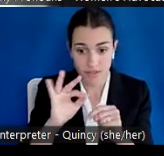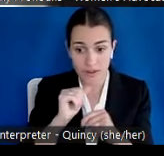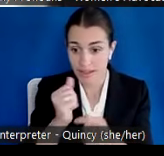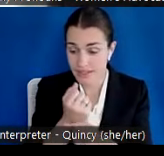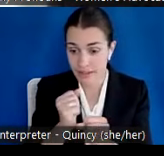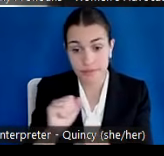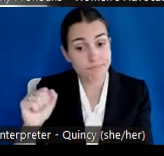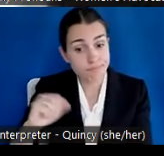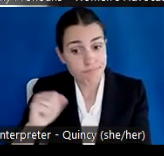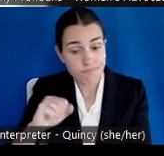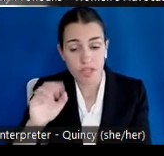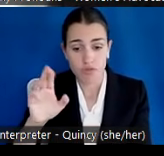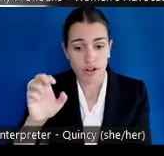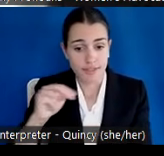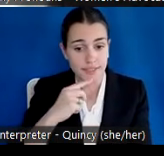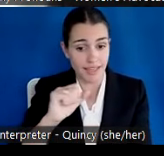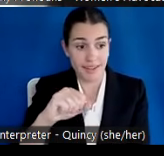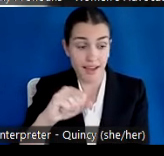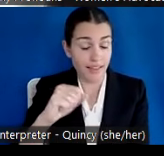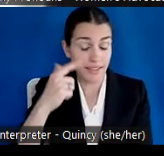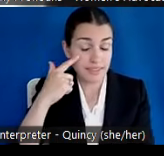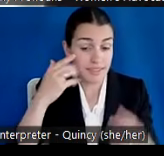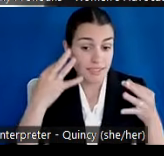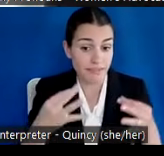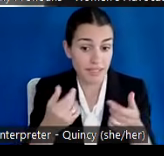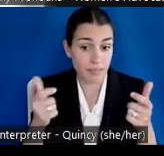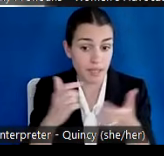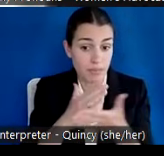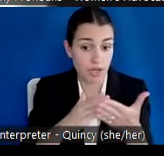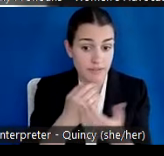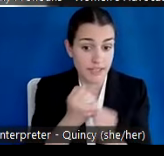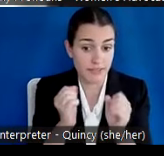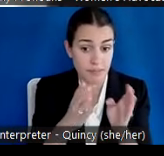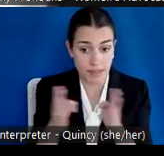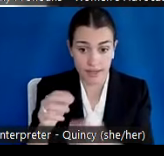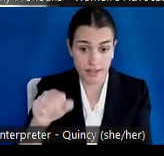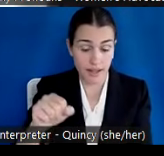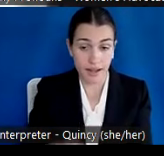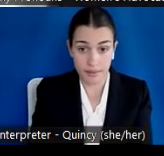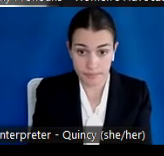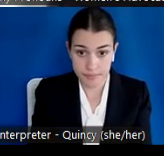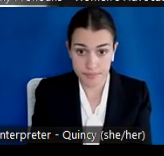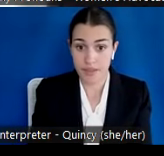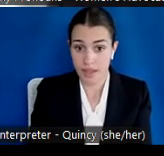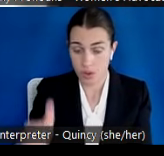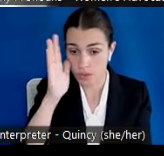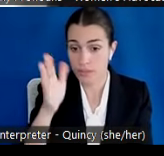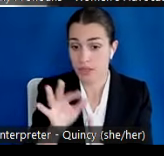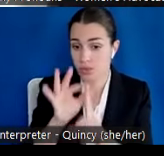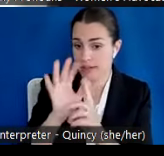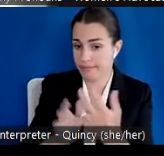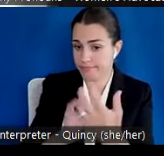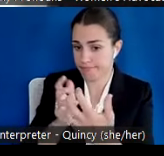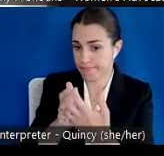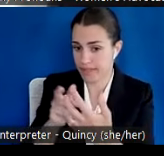Yeah, that's definitely a huge part of safety planning too. And that will be really unique to the survivor,